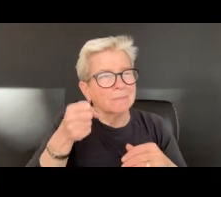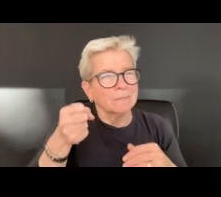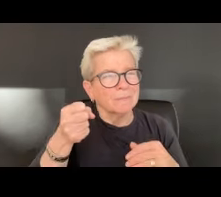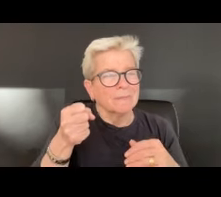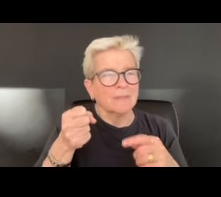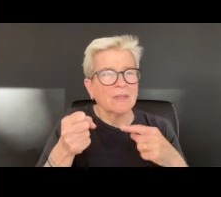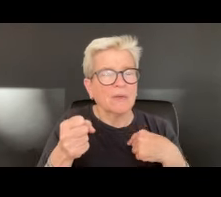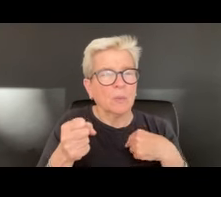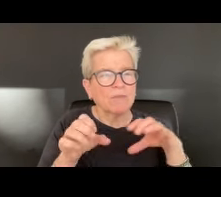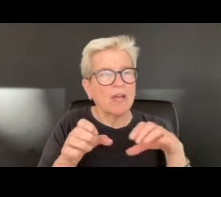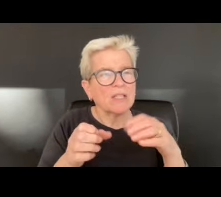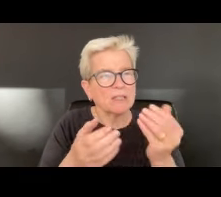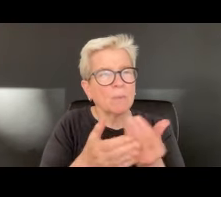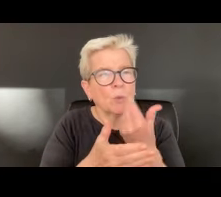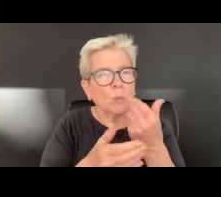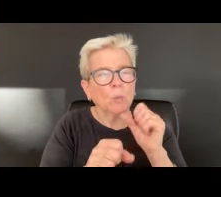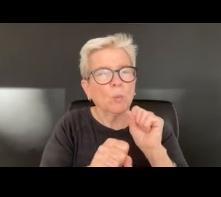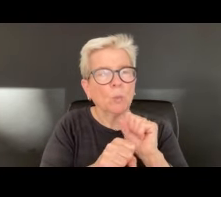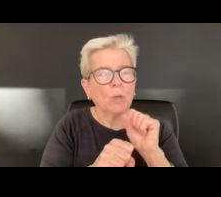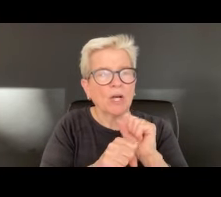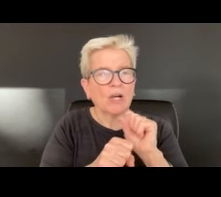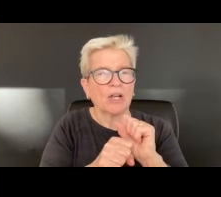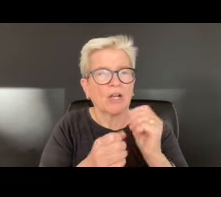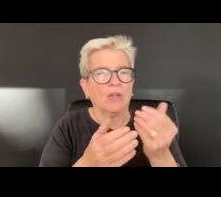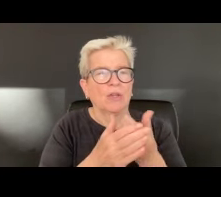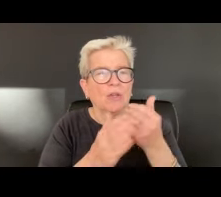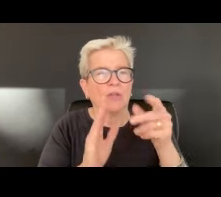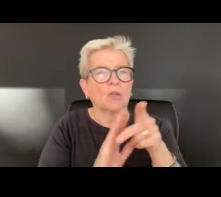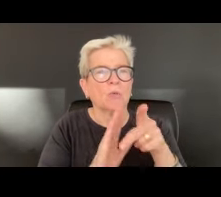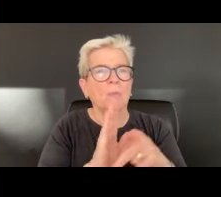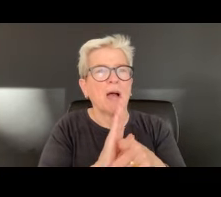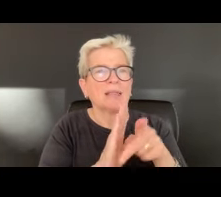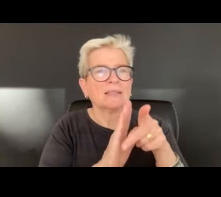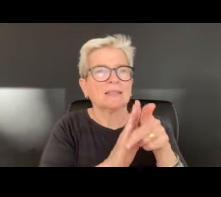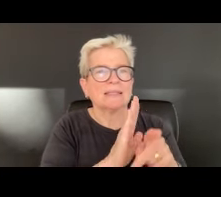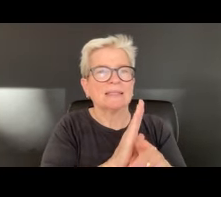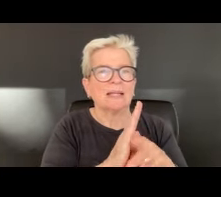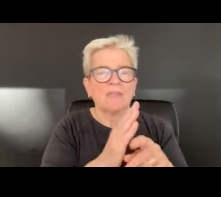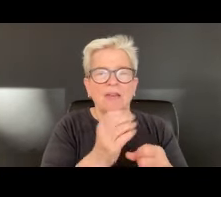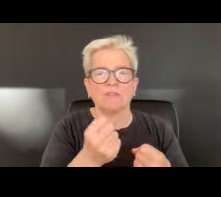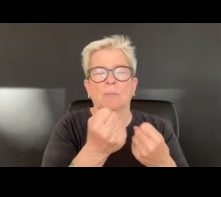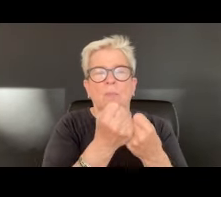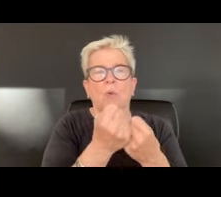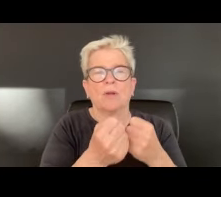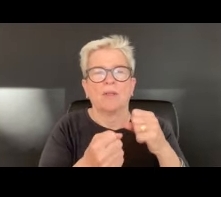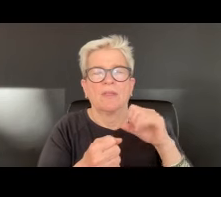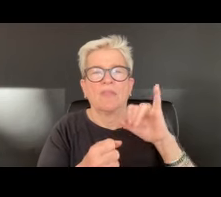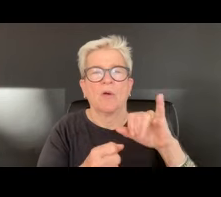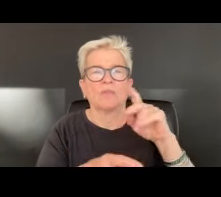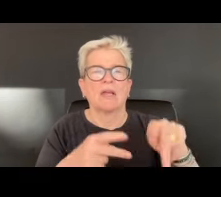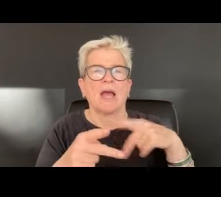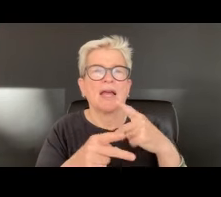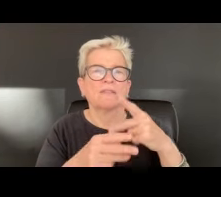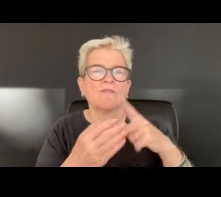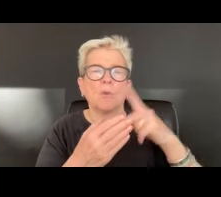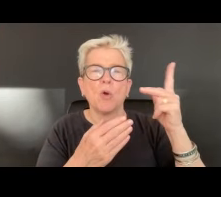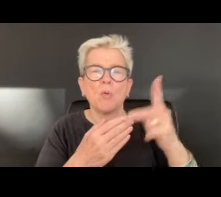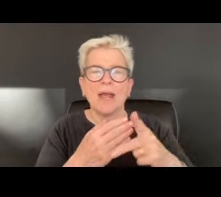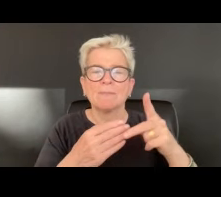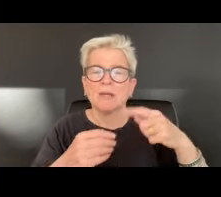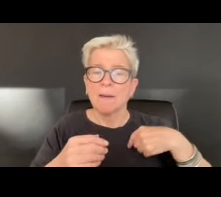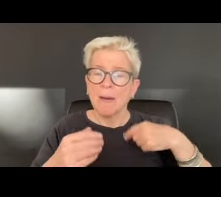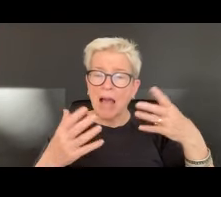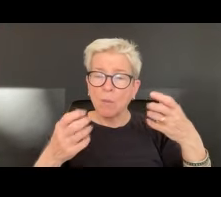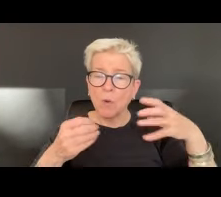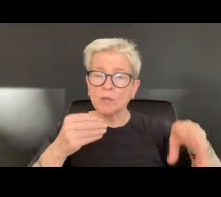new work and new policies supporting generally with Brennan, the kinds of programs Brennan is talking about. But I would add to